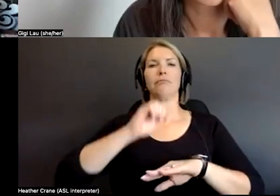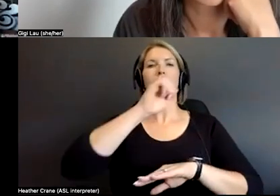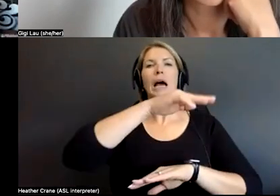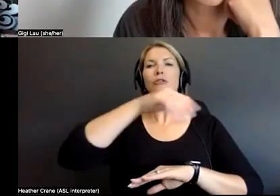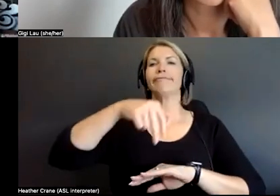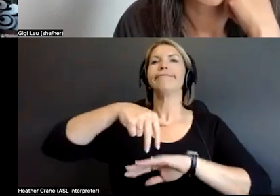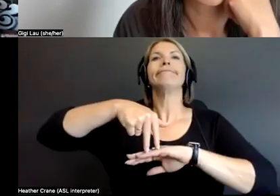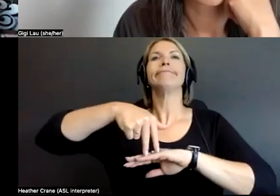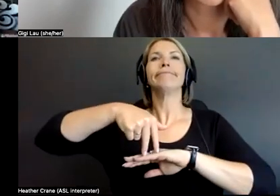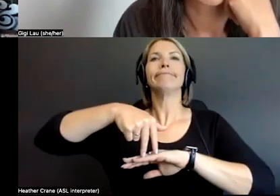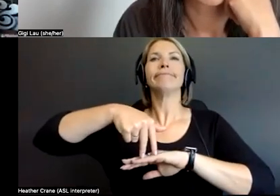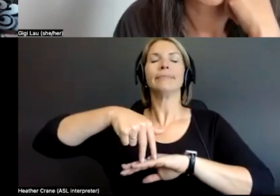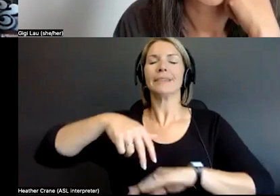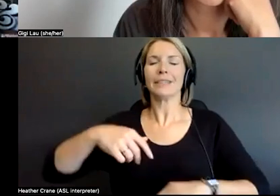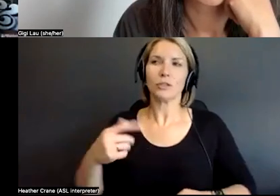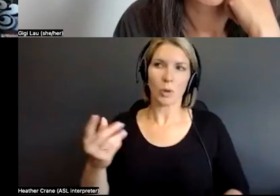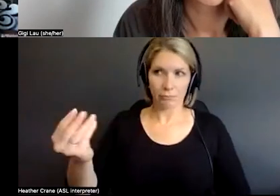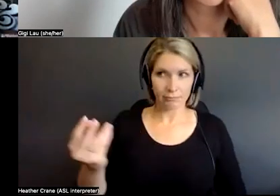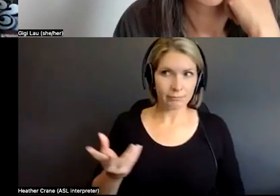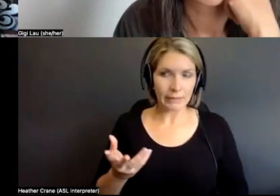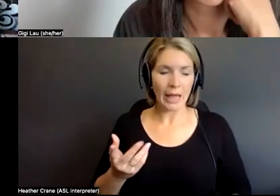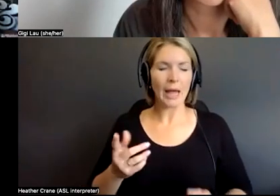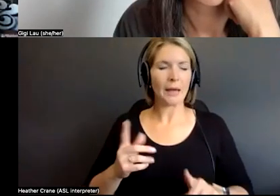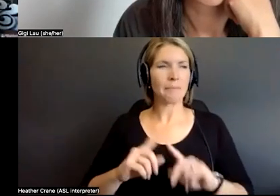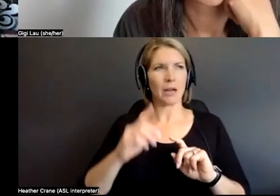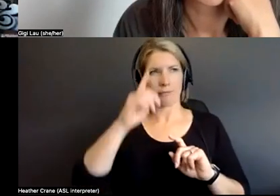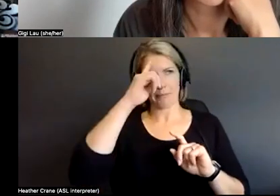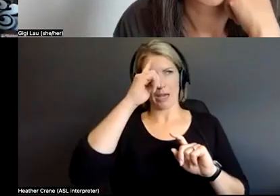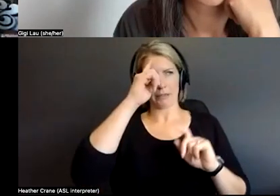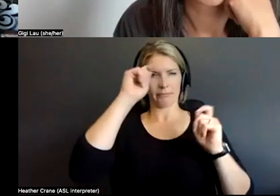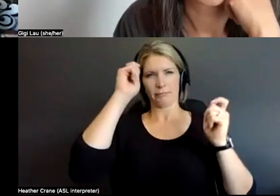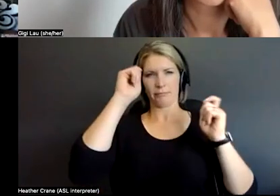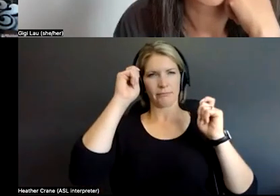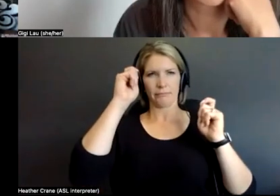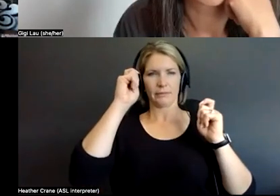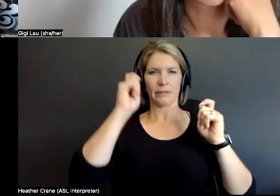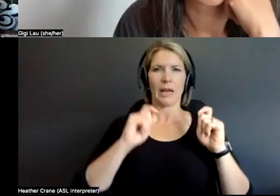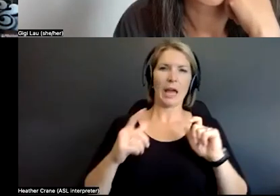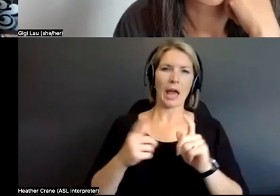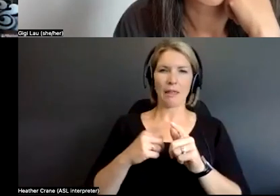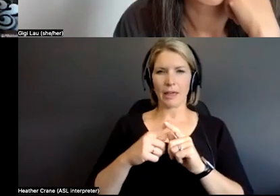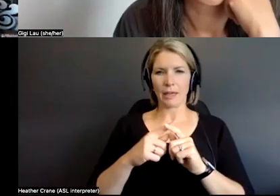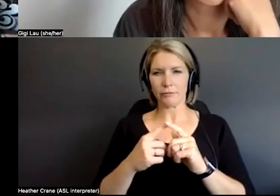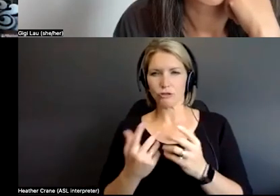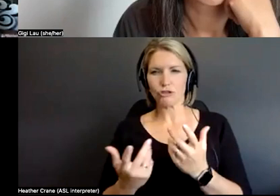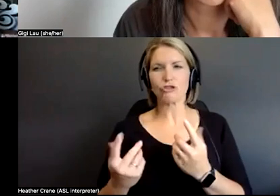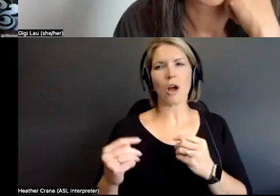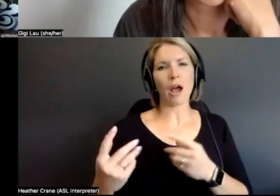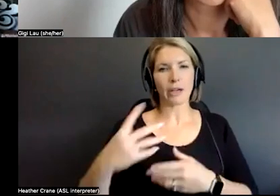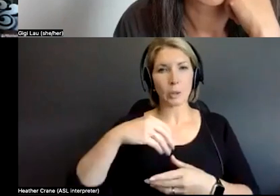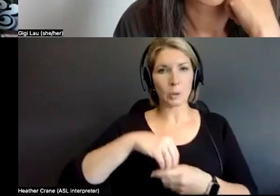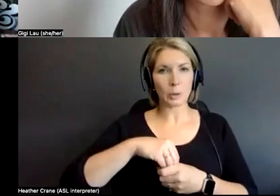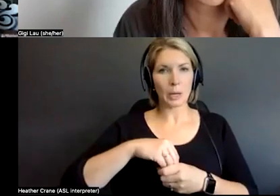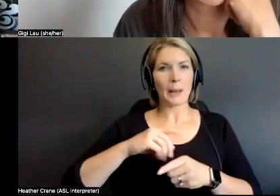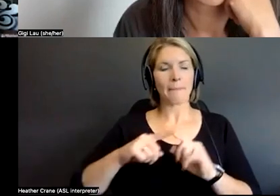salt, not necessarily show it and show other things that you've thought of as you've been reading. But I think those initial conversations can really